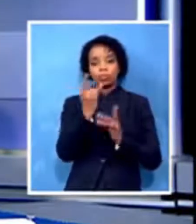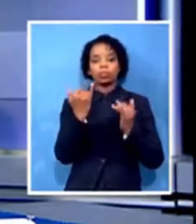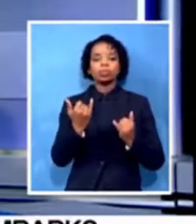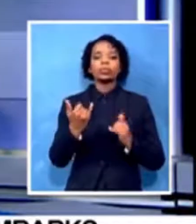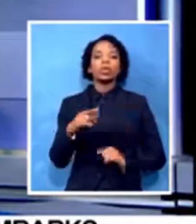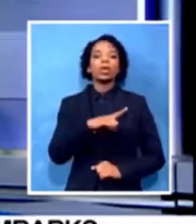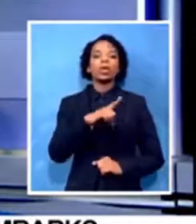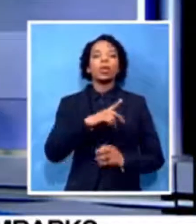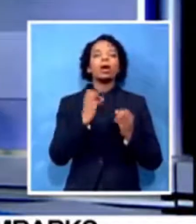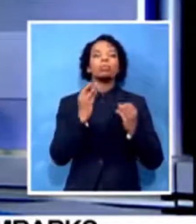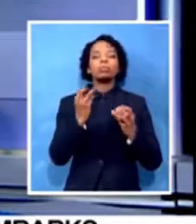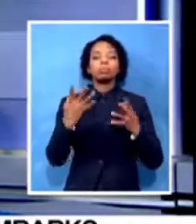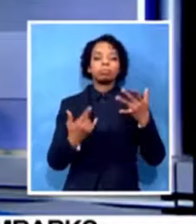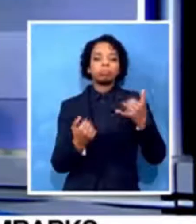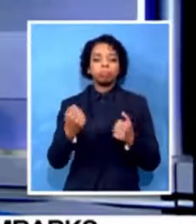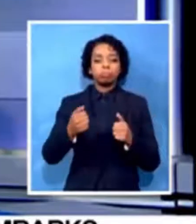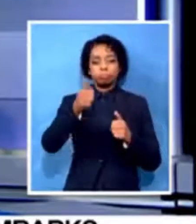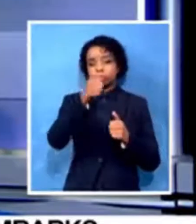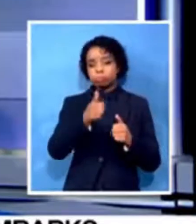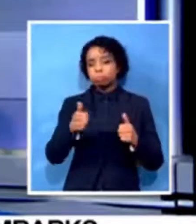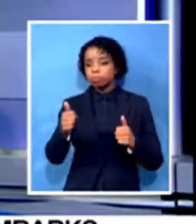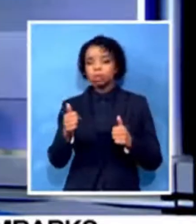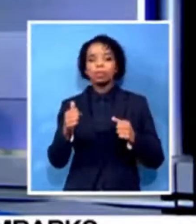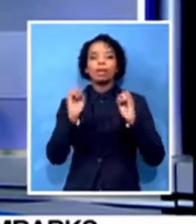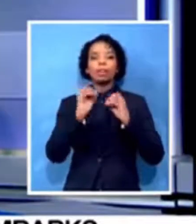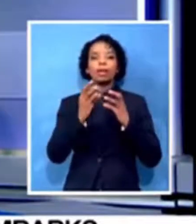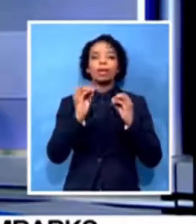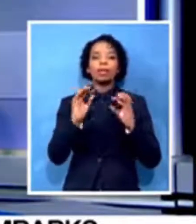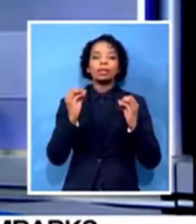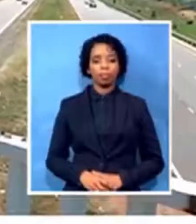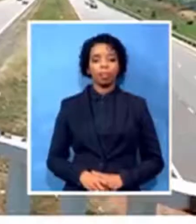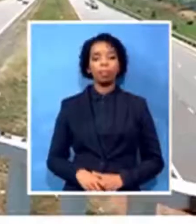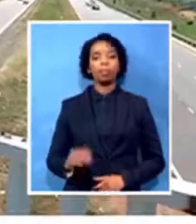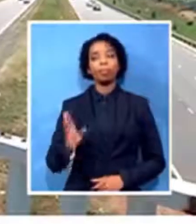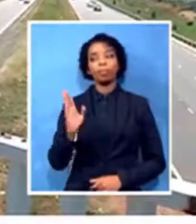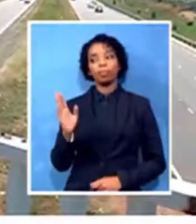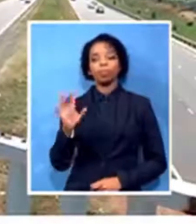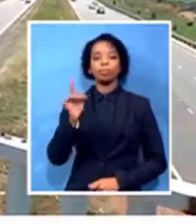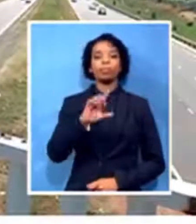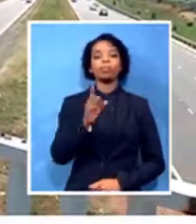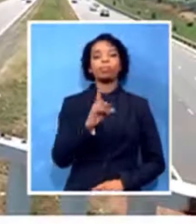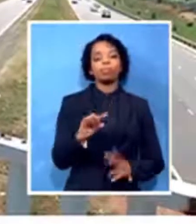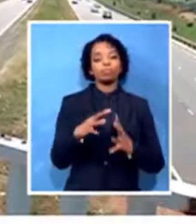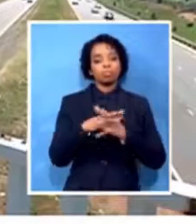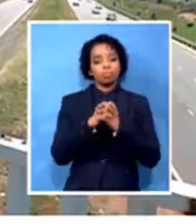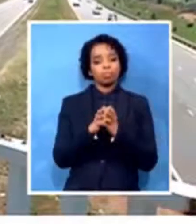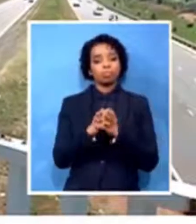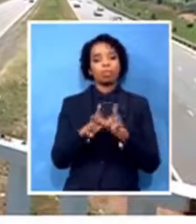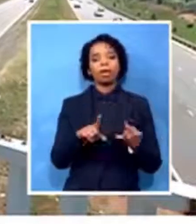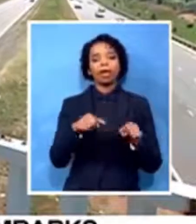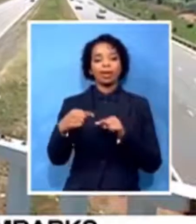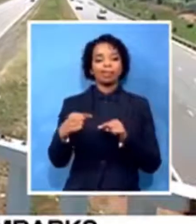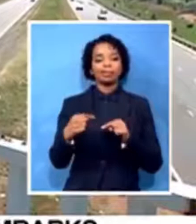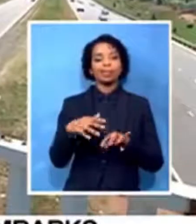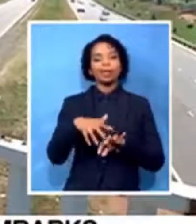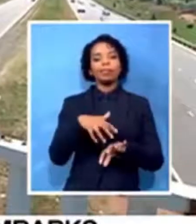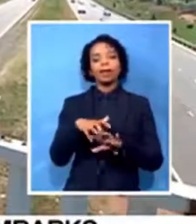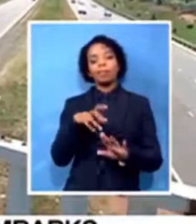30 kilometers per hour protesting against farm murders. And earlier, of course, and I believe we have those